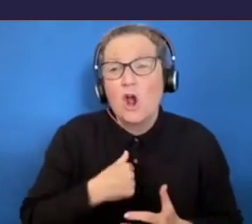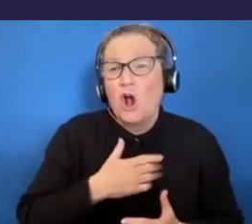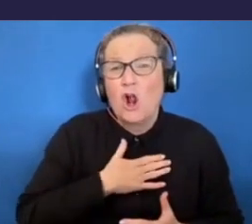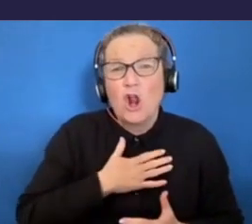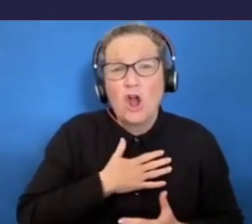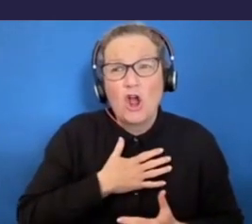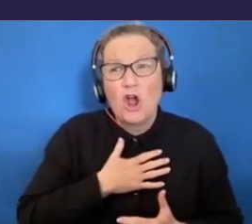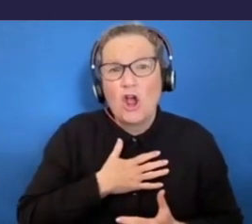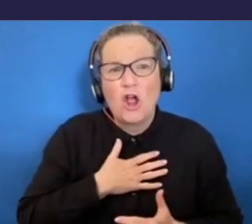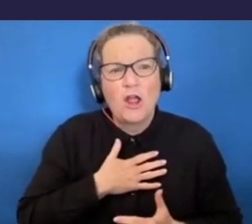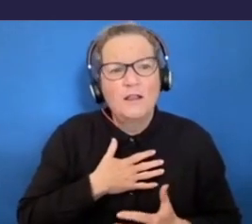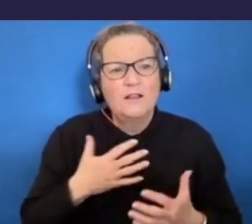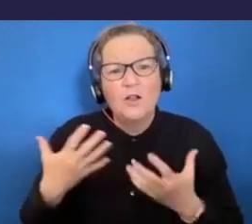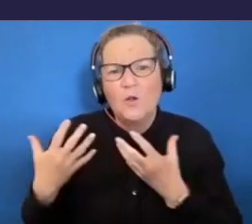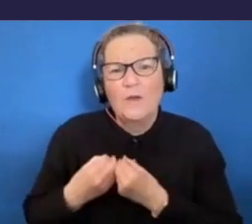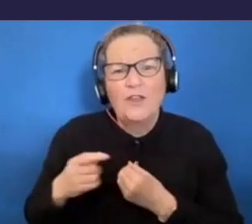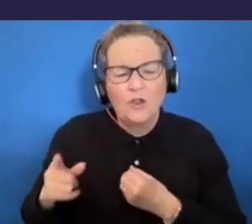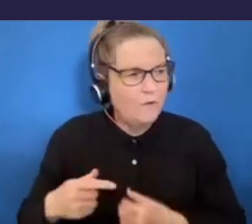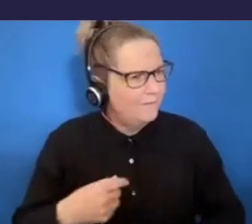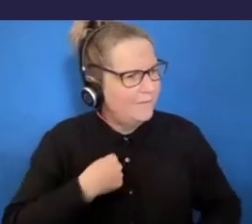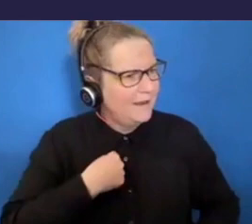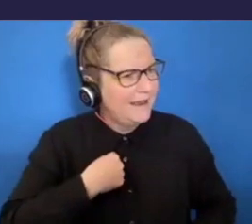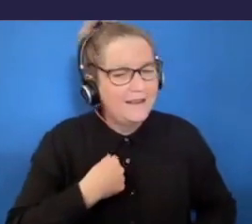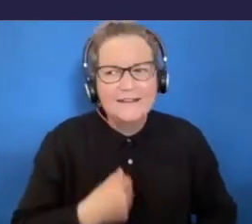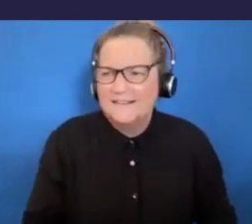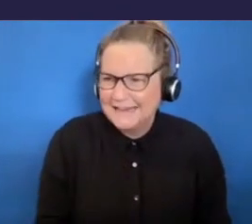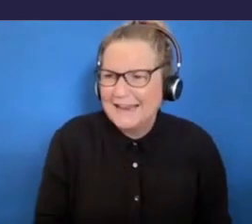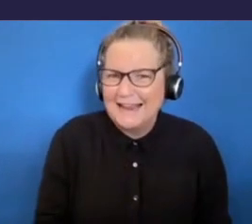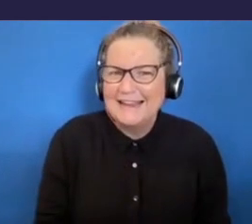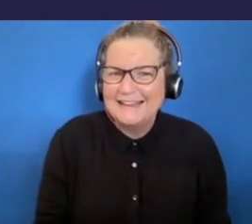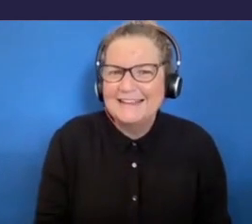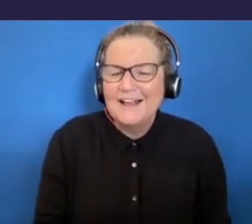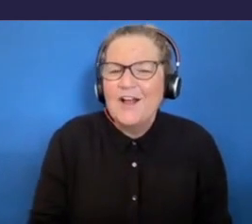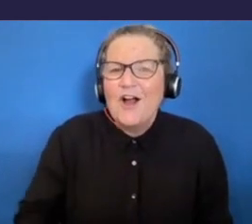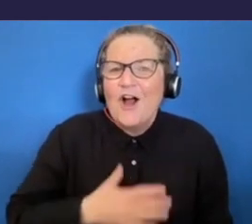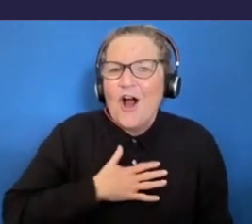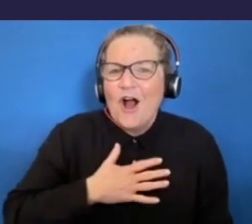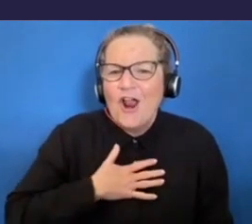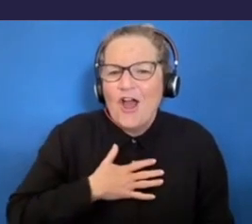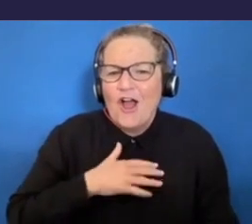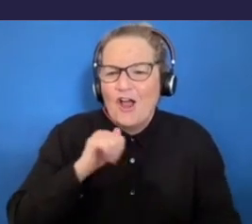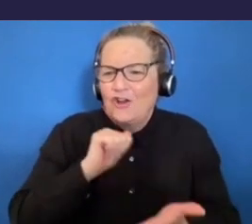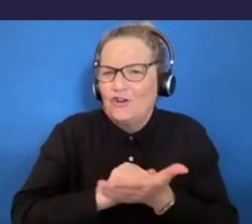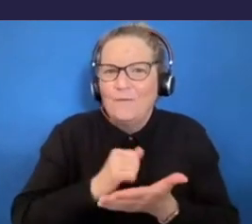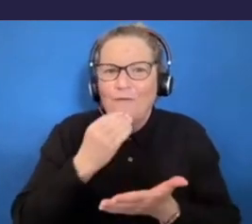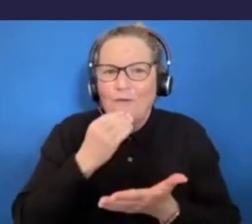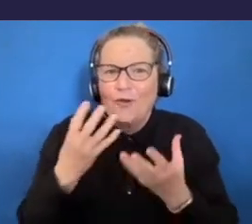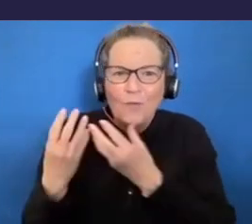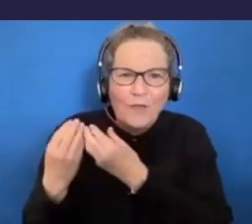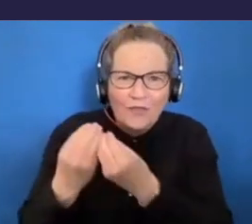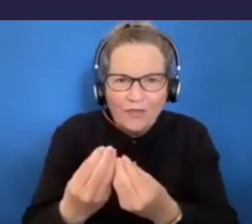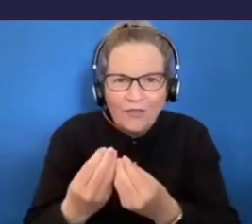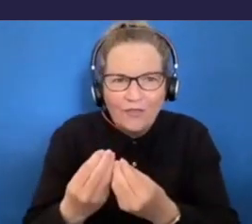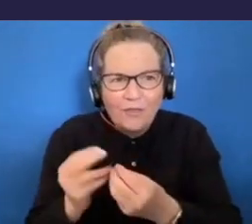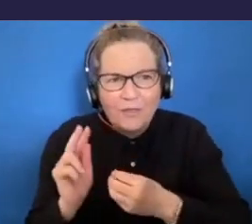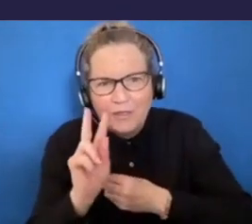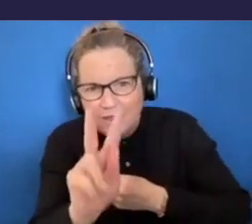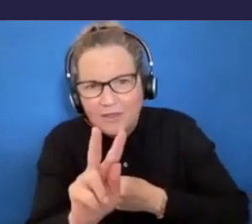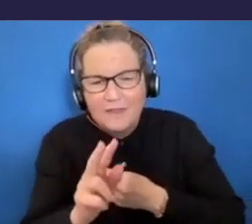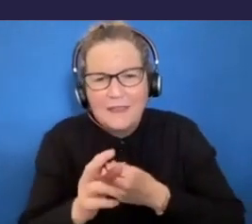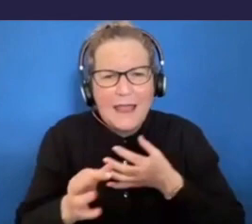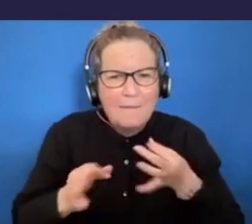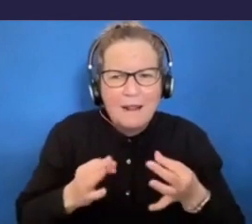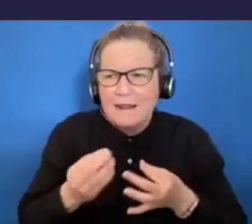hanging out with you. Me. Yeah. I like going grocery shopping with you. Yep. Planning meals with